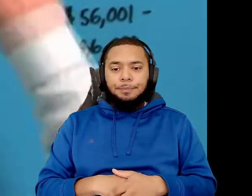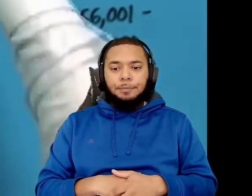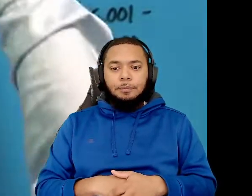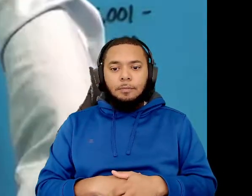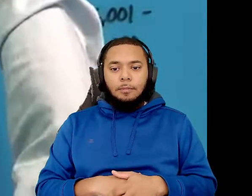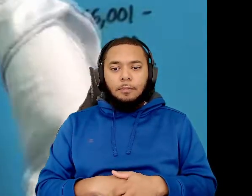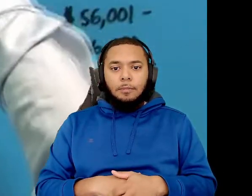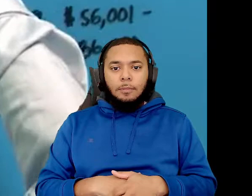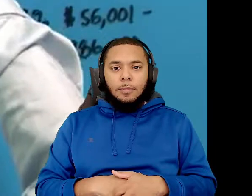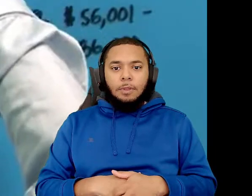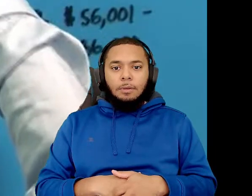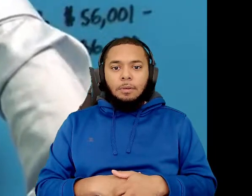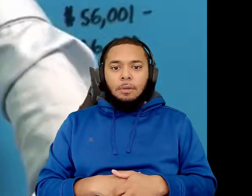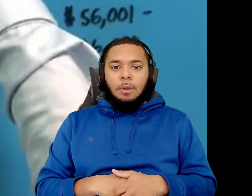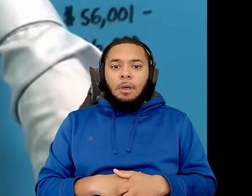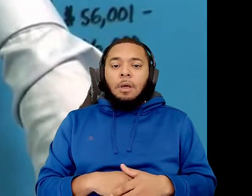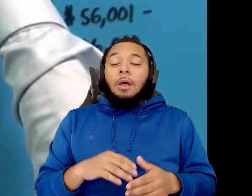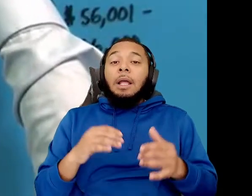Now the first